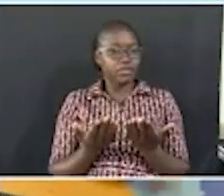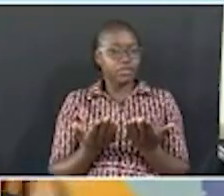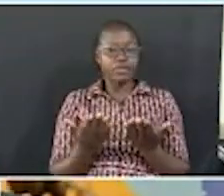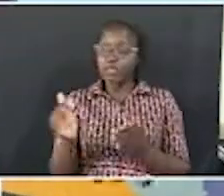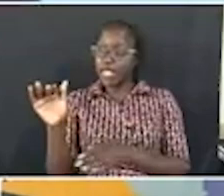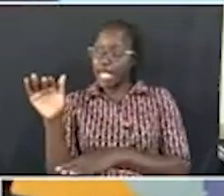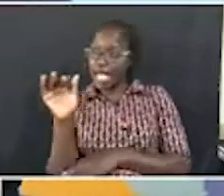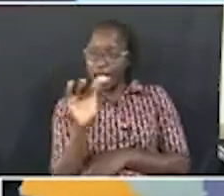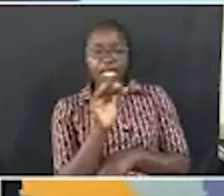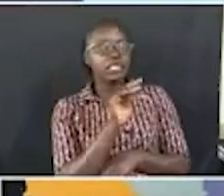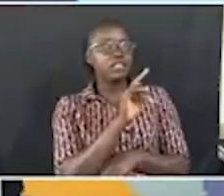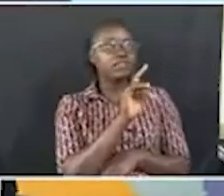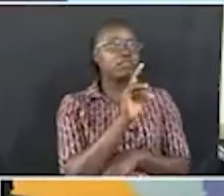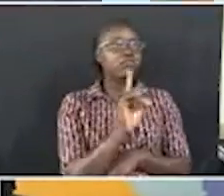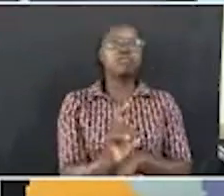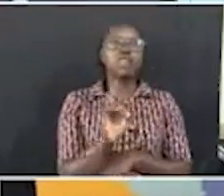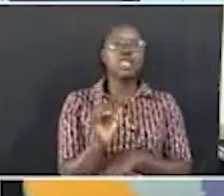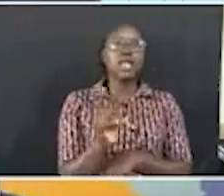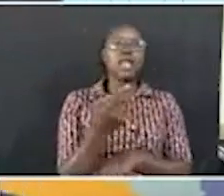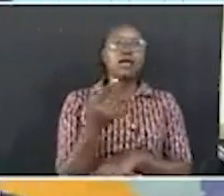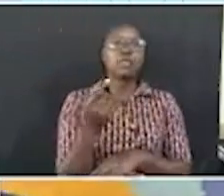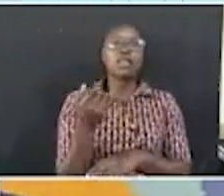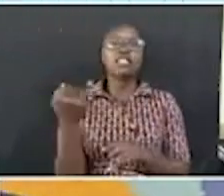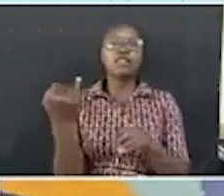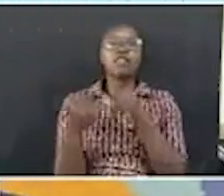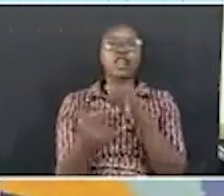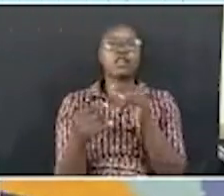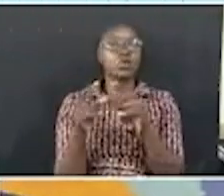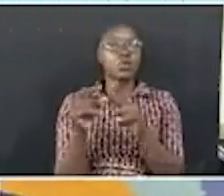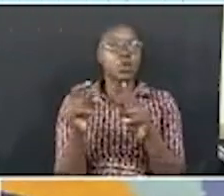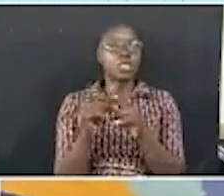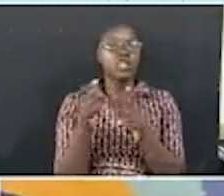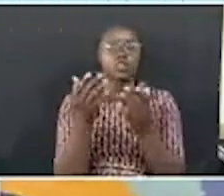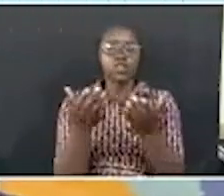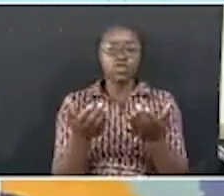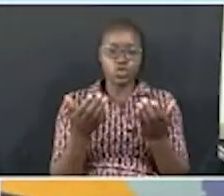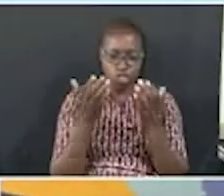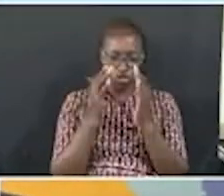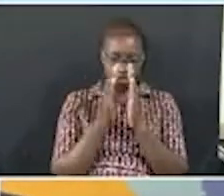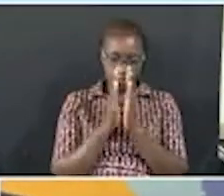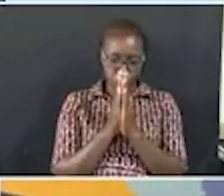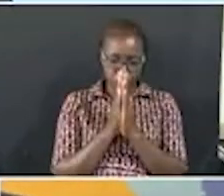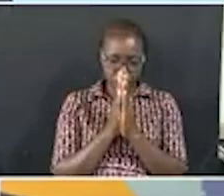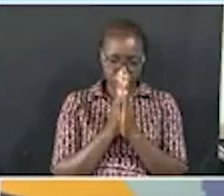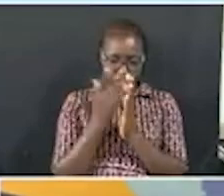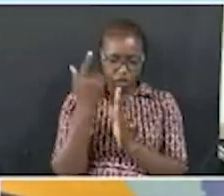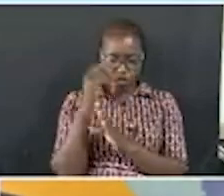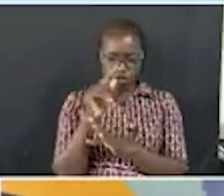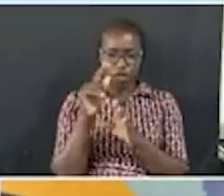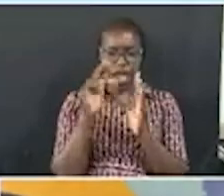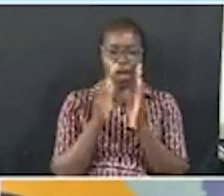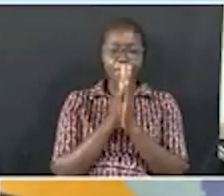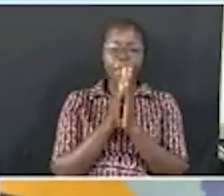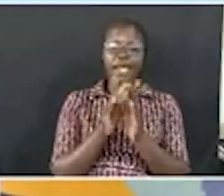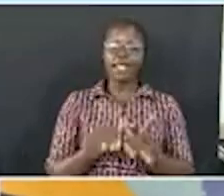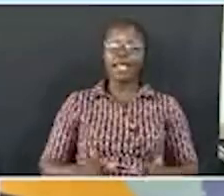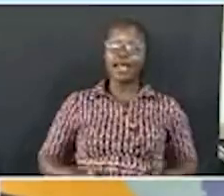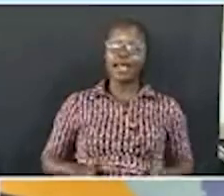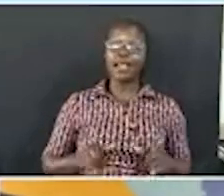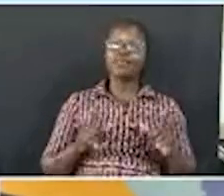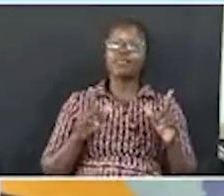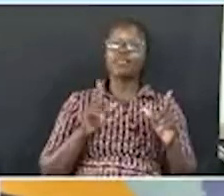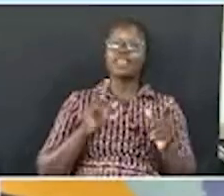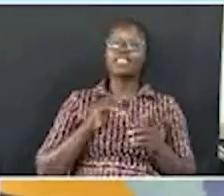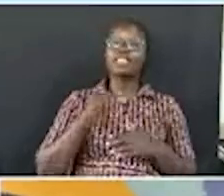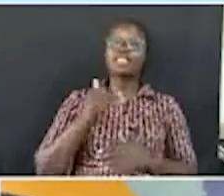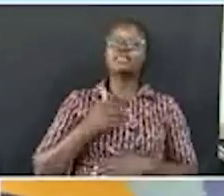I've asked you many questions, friends, but the bottom line is you need to pray for a prayer life that